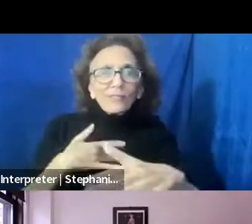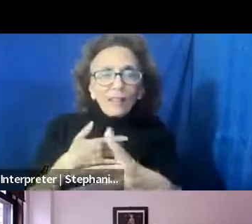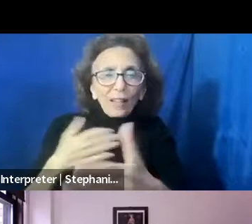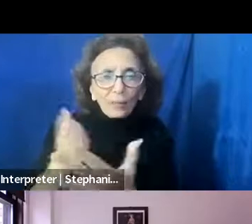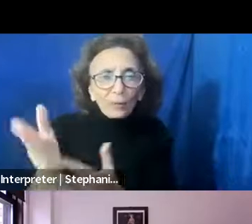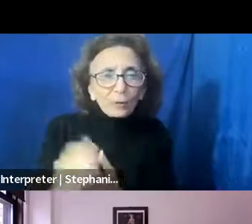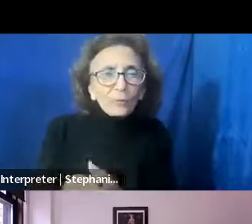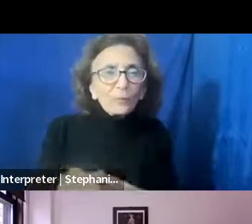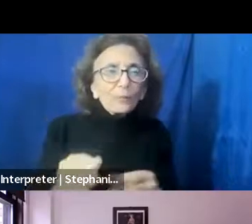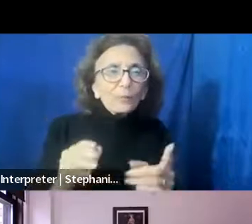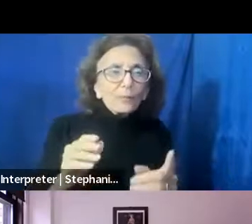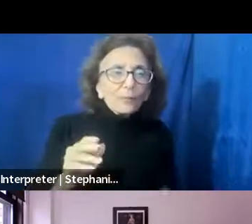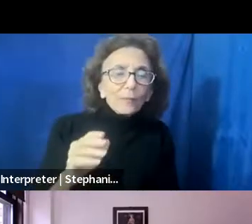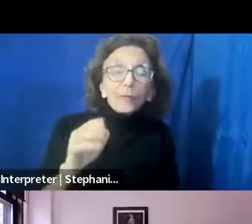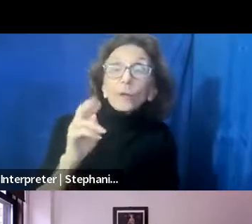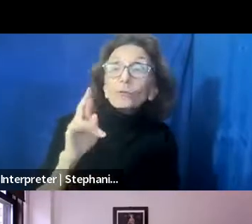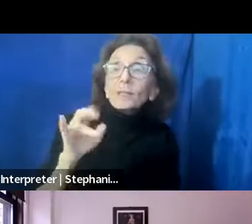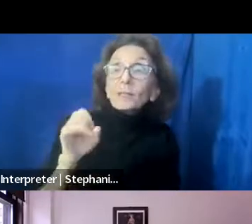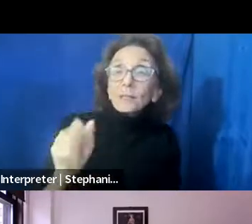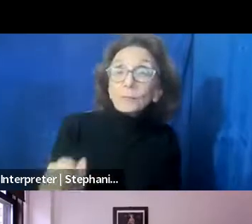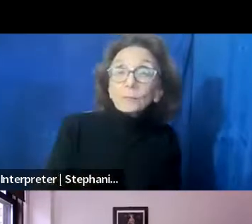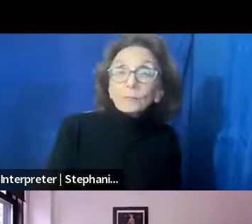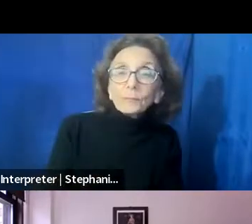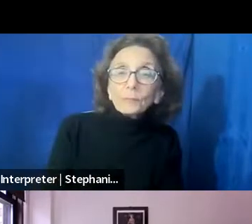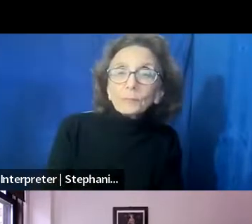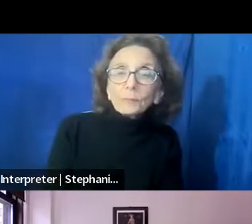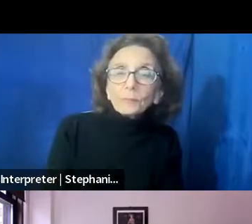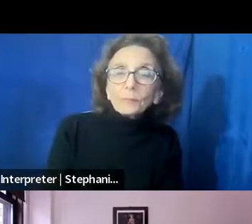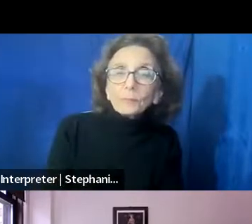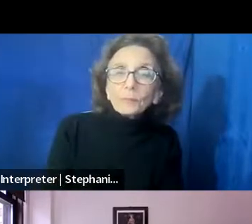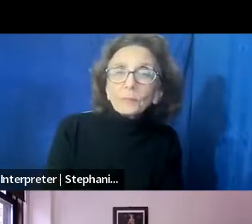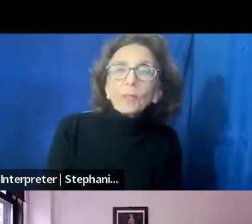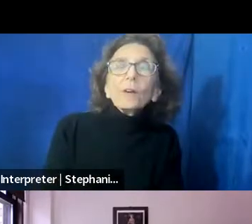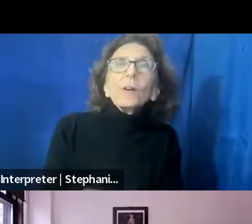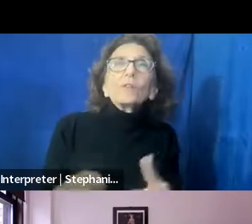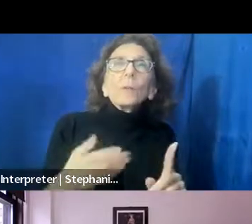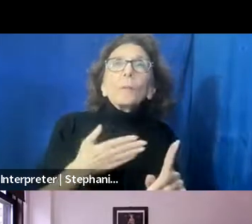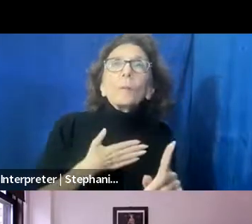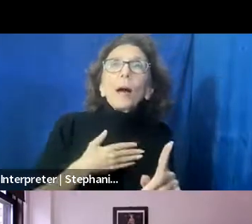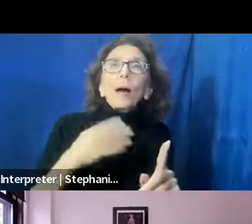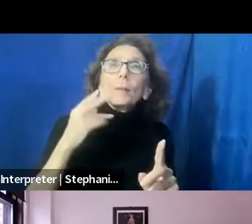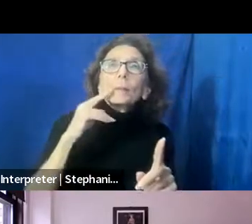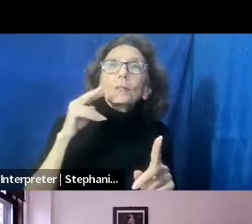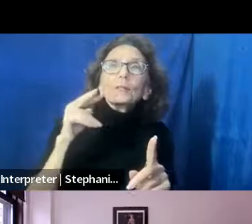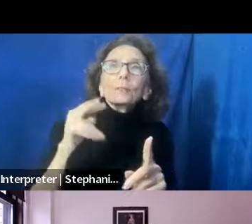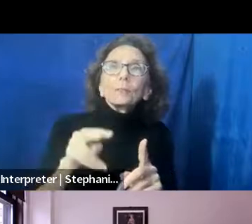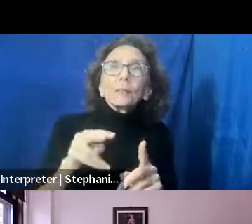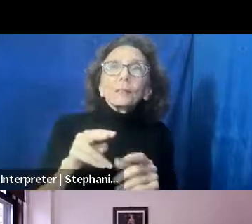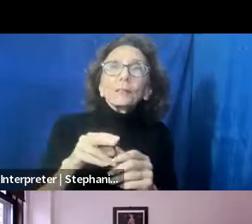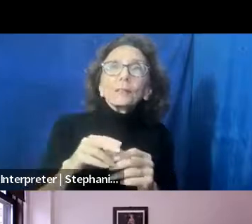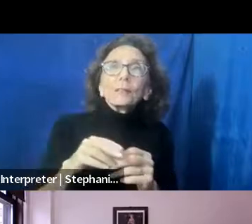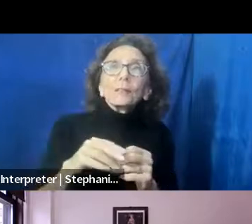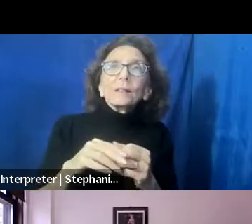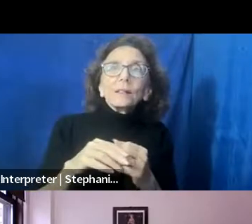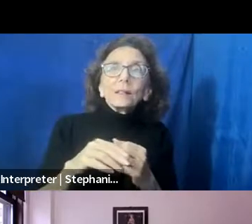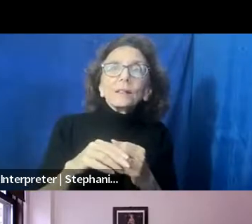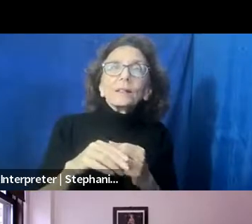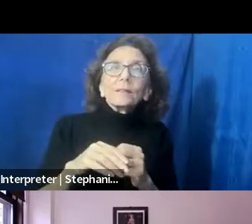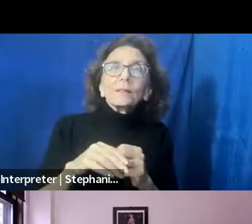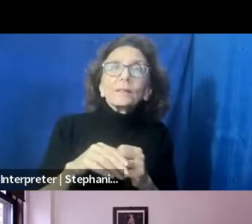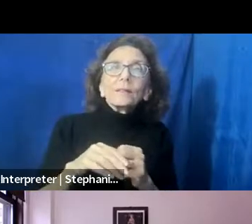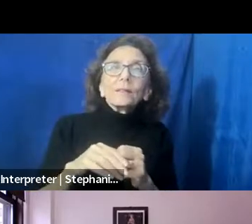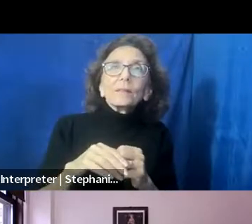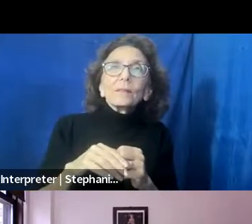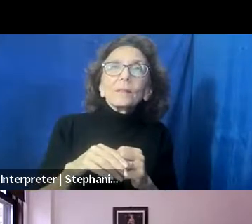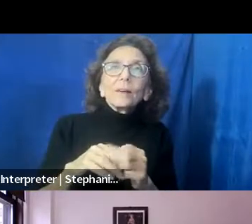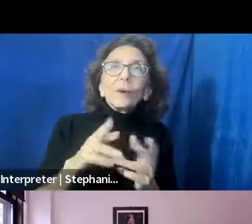I'll say, you know, from my perspective of budgeting, that this is like, the risk is always personal